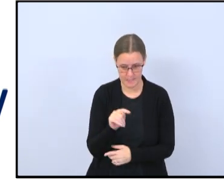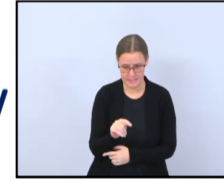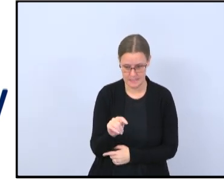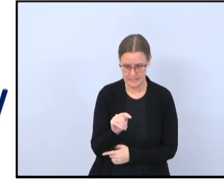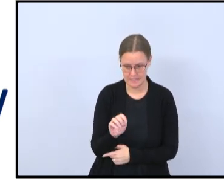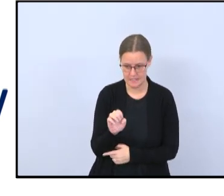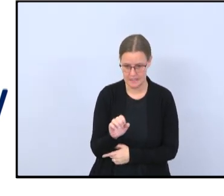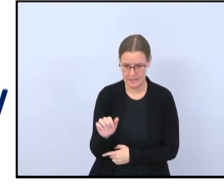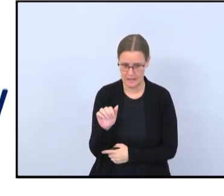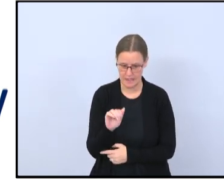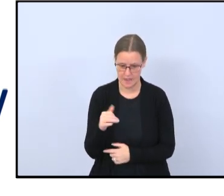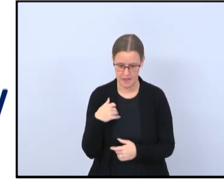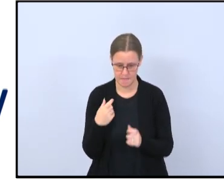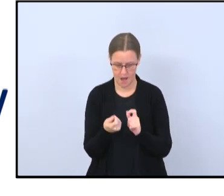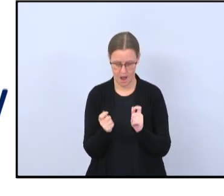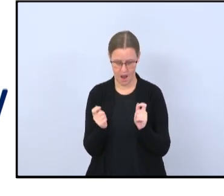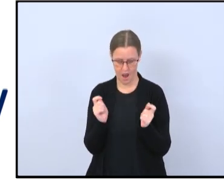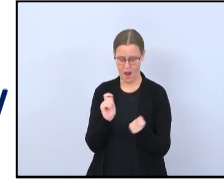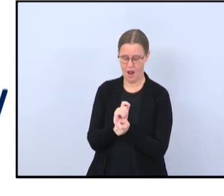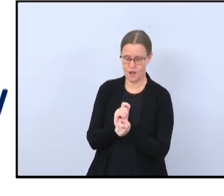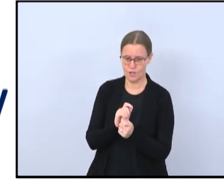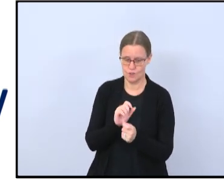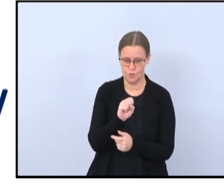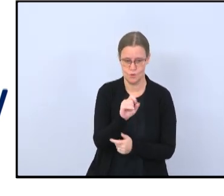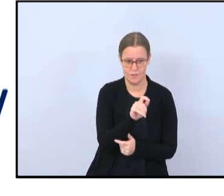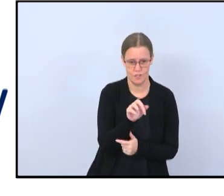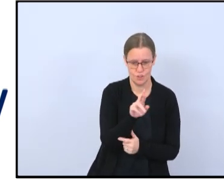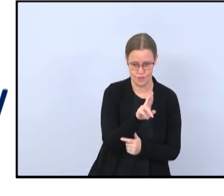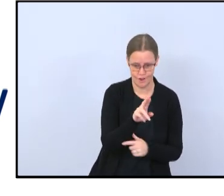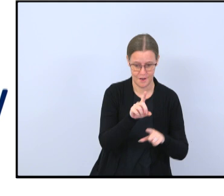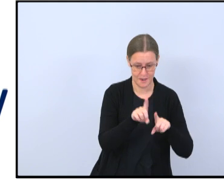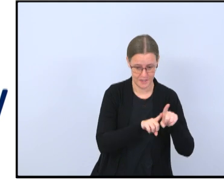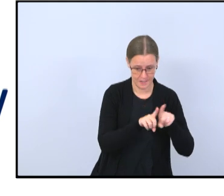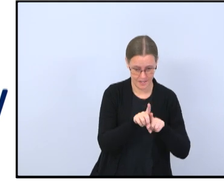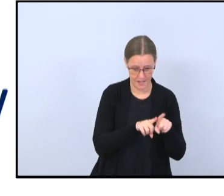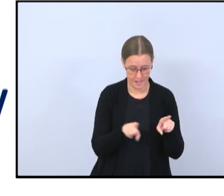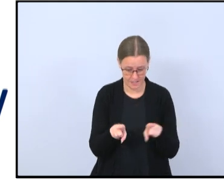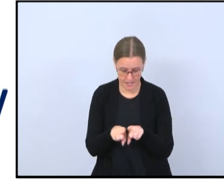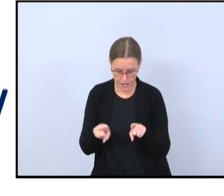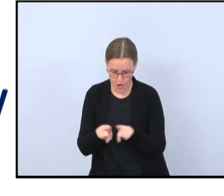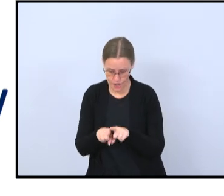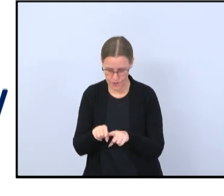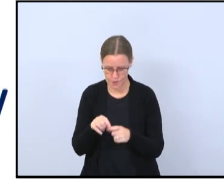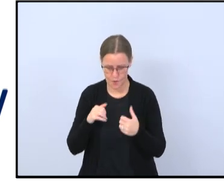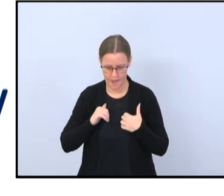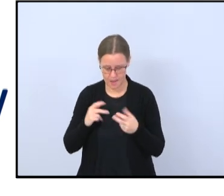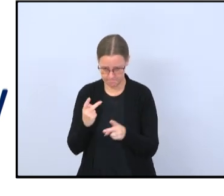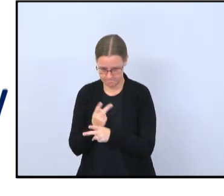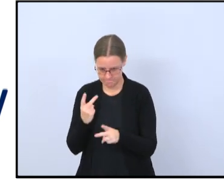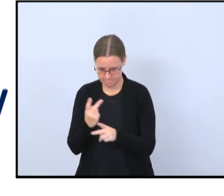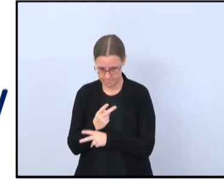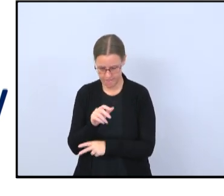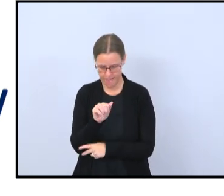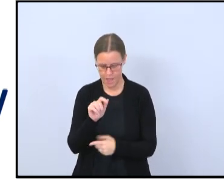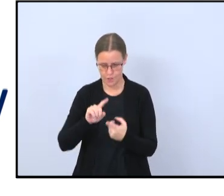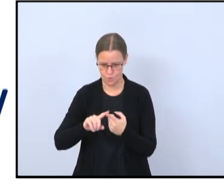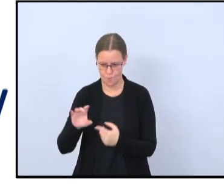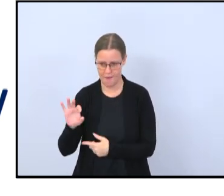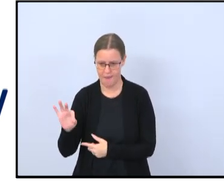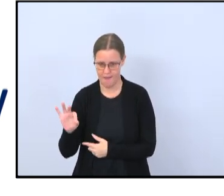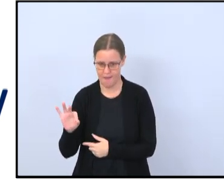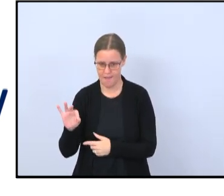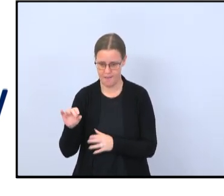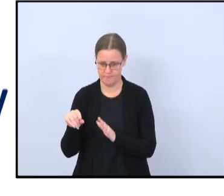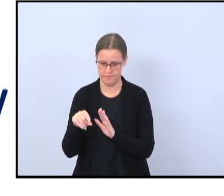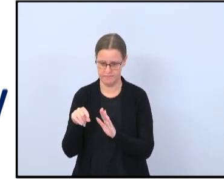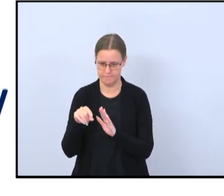introduced substantial modifications to both the STAR test and the methodology for determining A through F accountability ratings, something that has